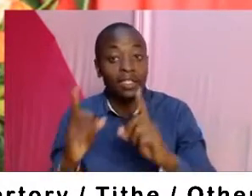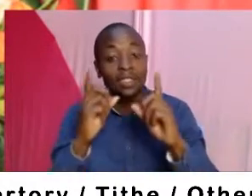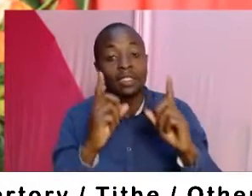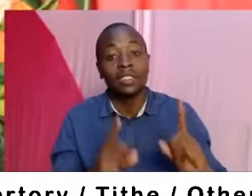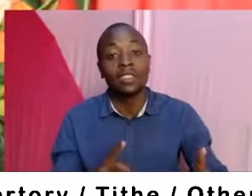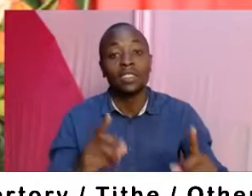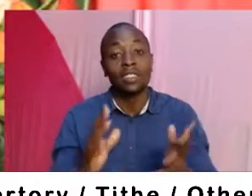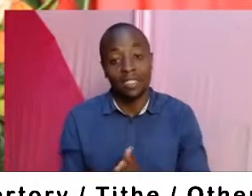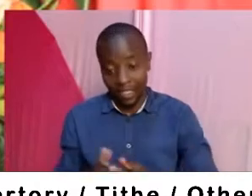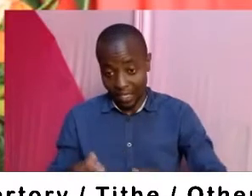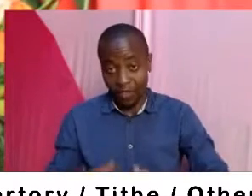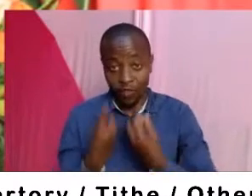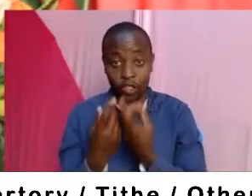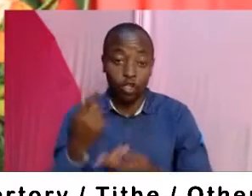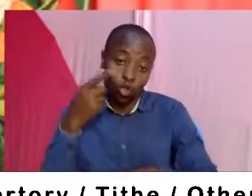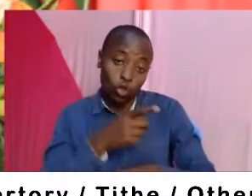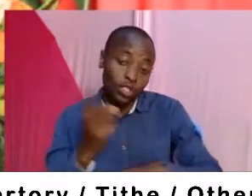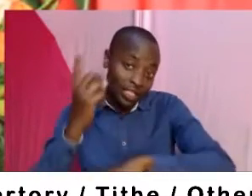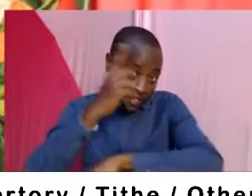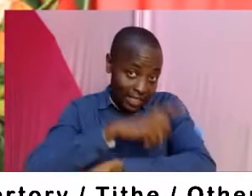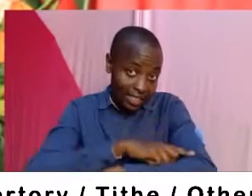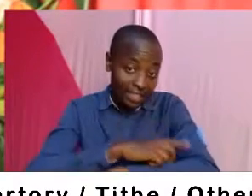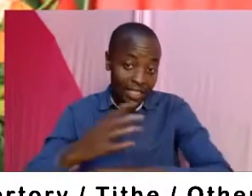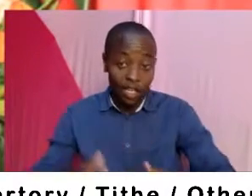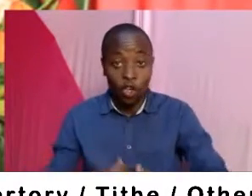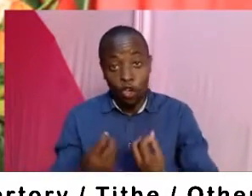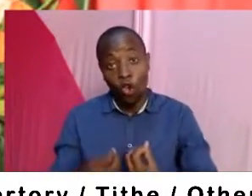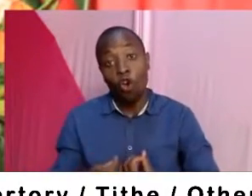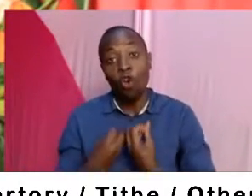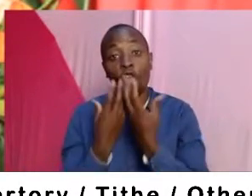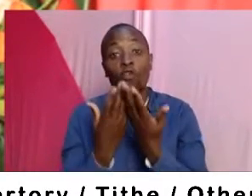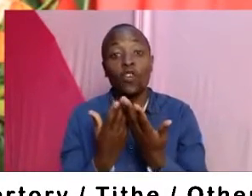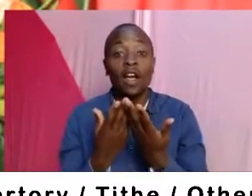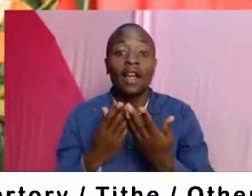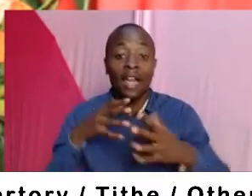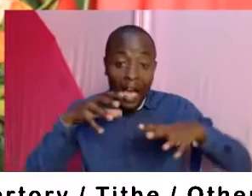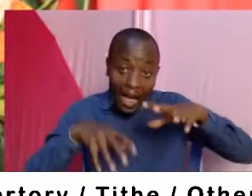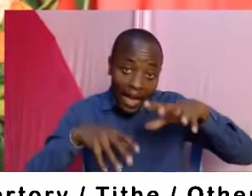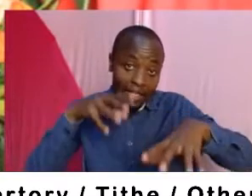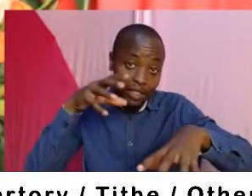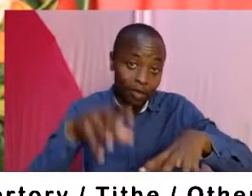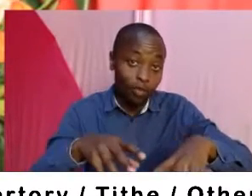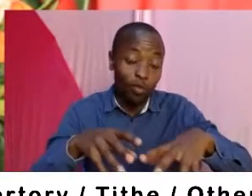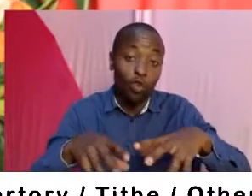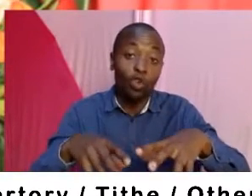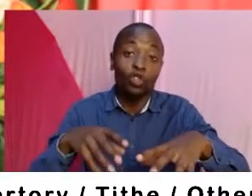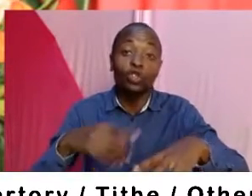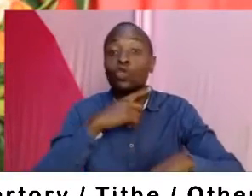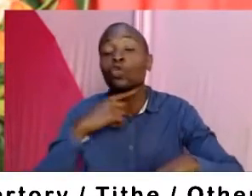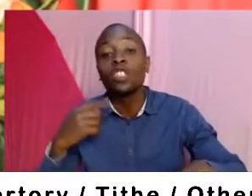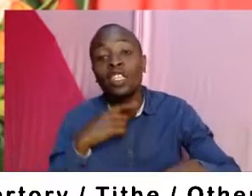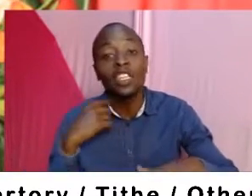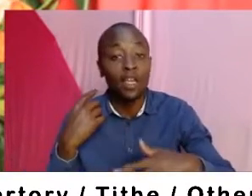the sacrifices during those days, whereby they used to offer real animals. They used to sacrifice them. They used to kill them